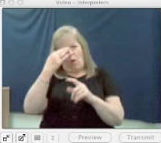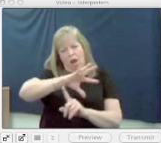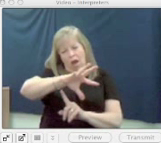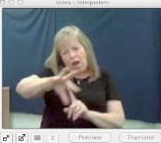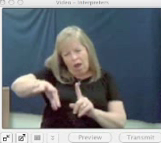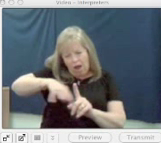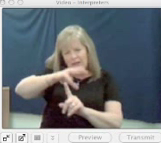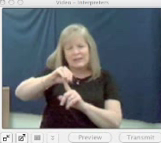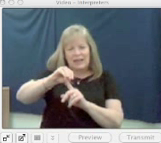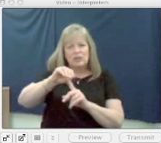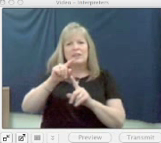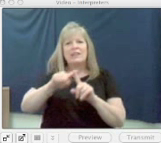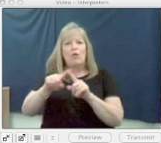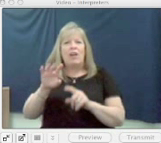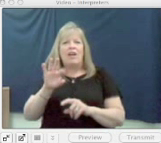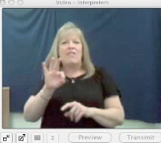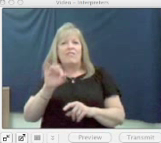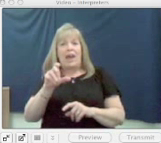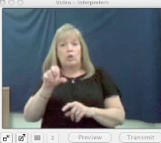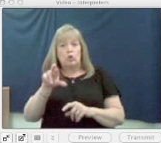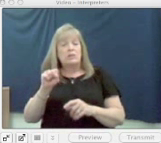as concurrent demands.